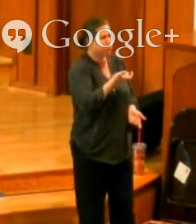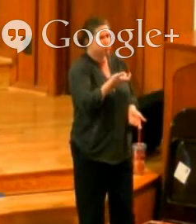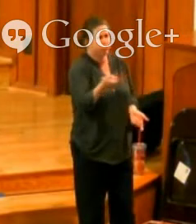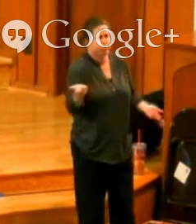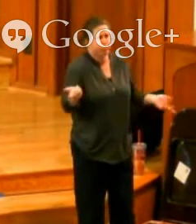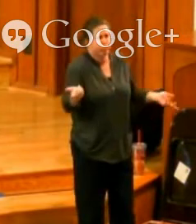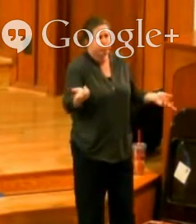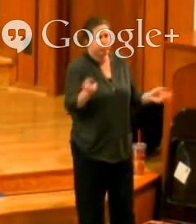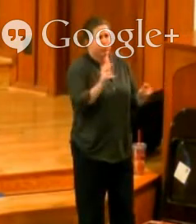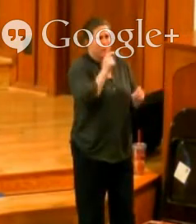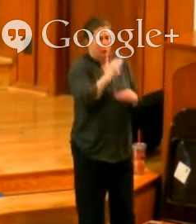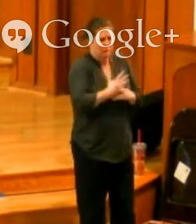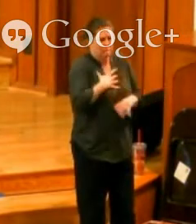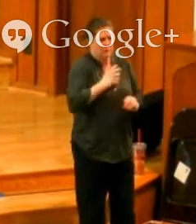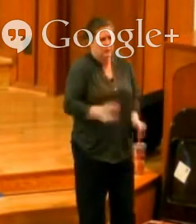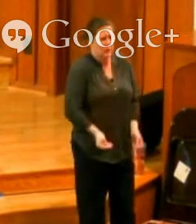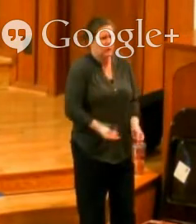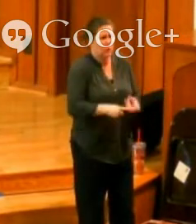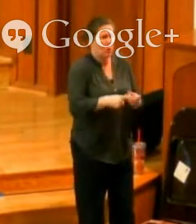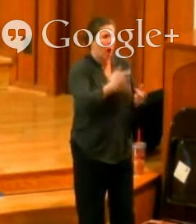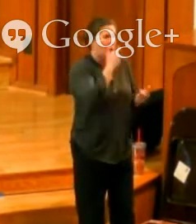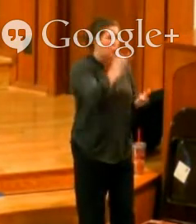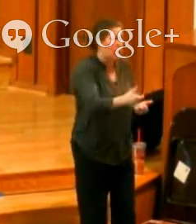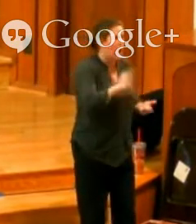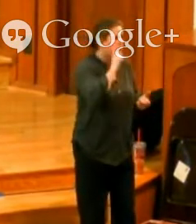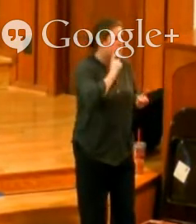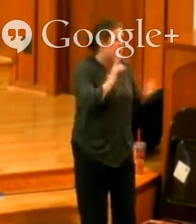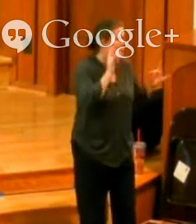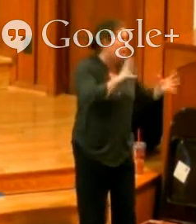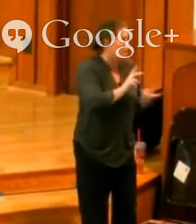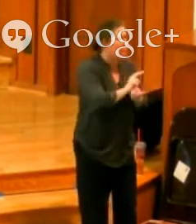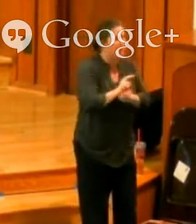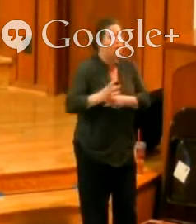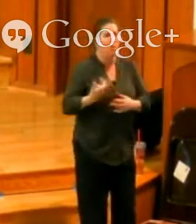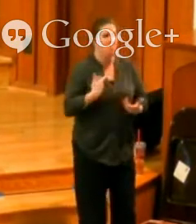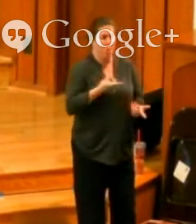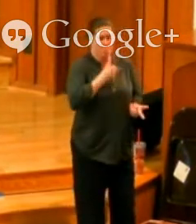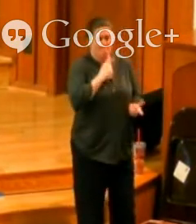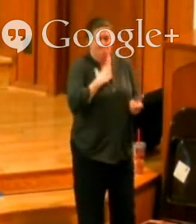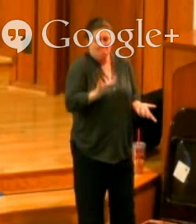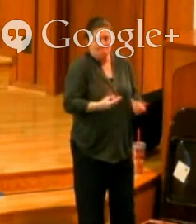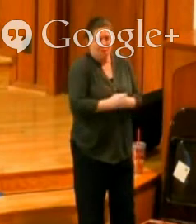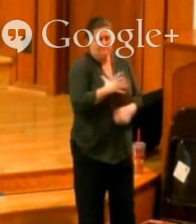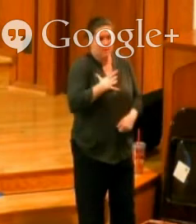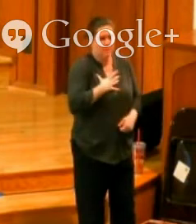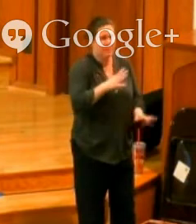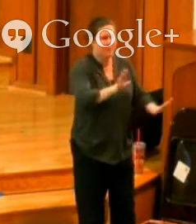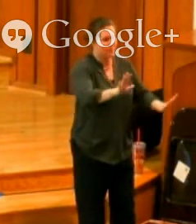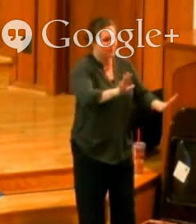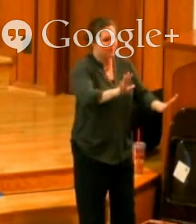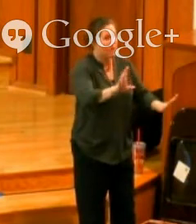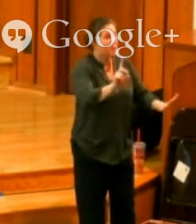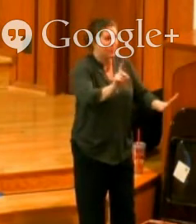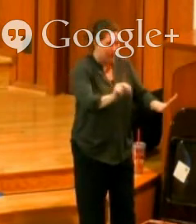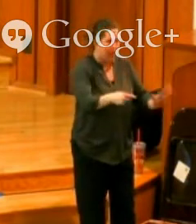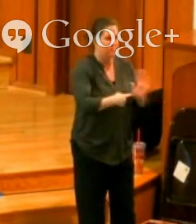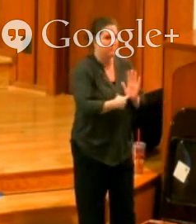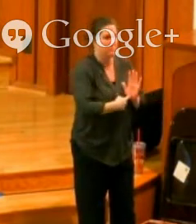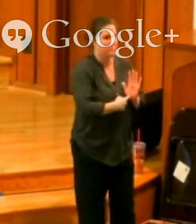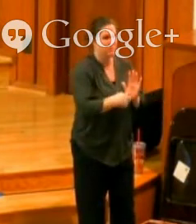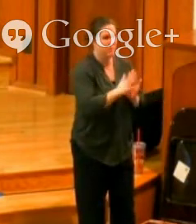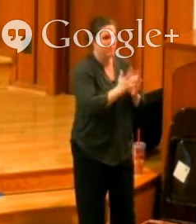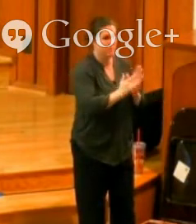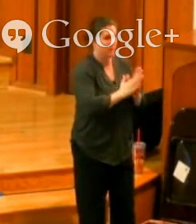immorality, it doesn't affect me, or I can watch thievery and all of these kind of evils, but it doesn't affect me. But it does. The Bible says by